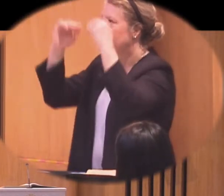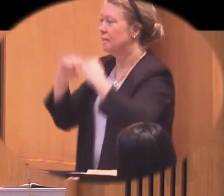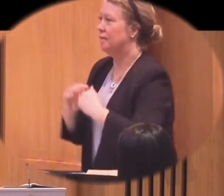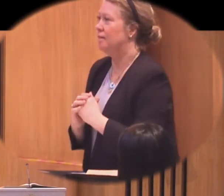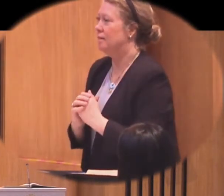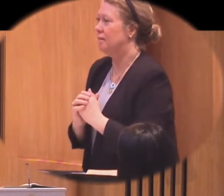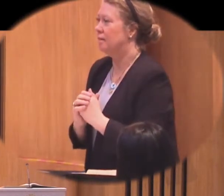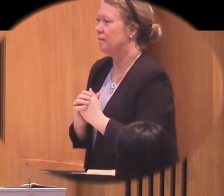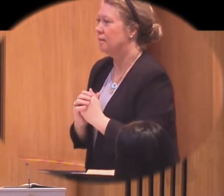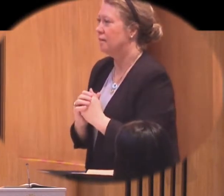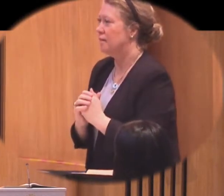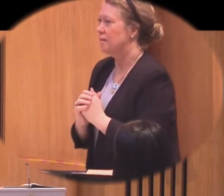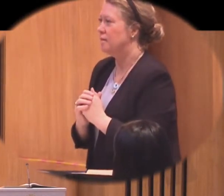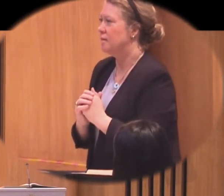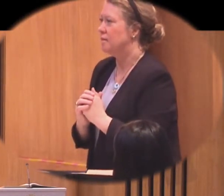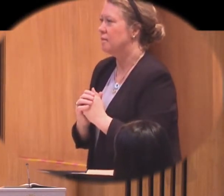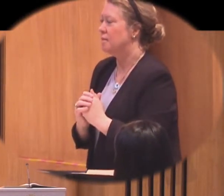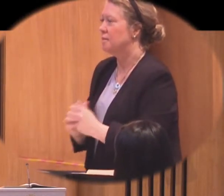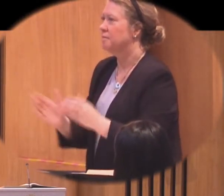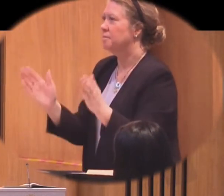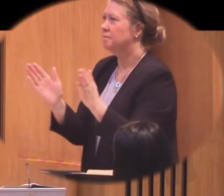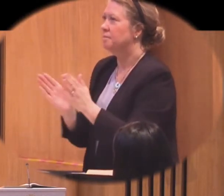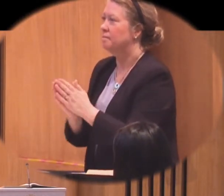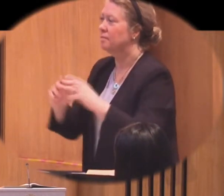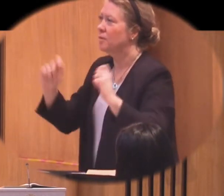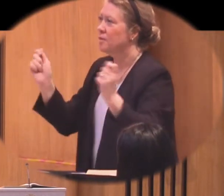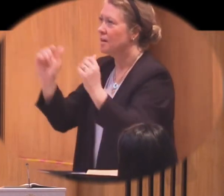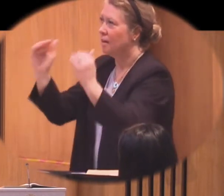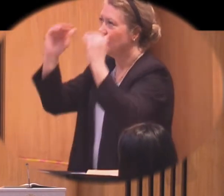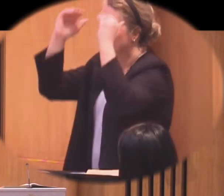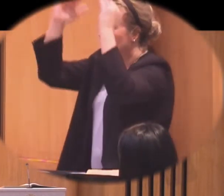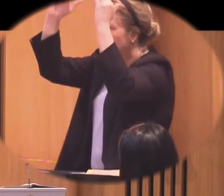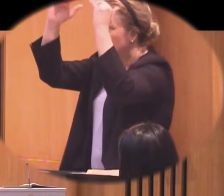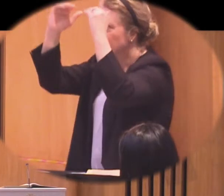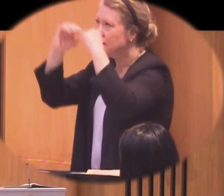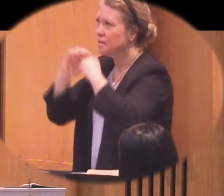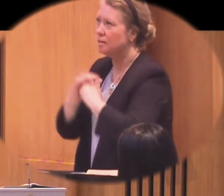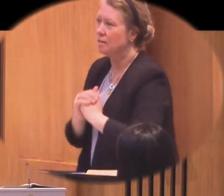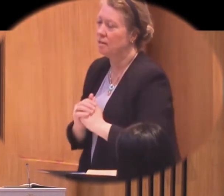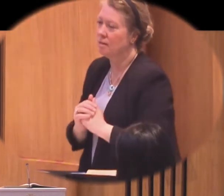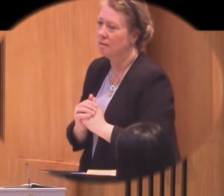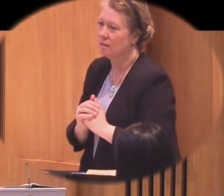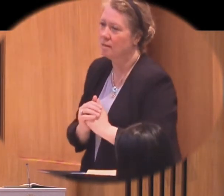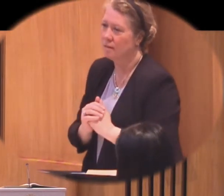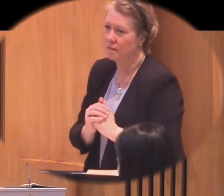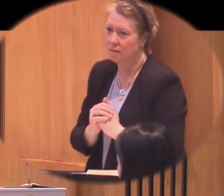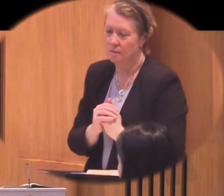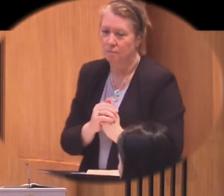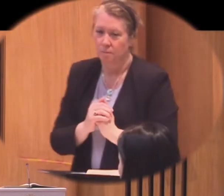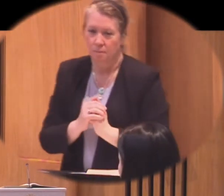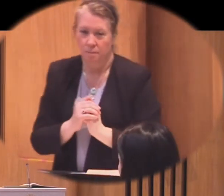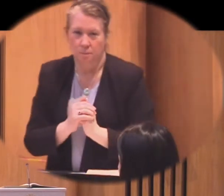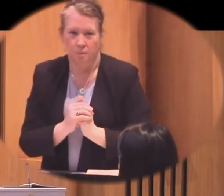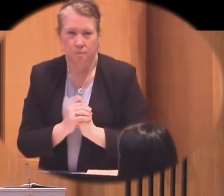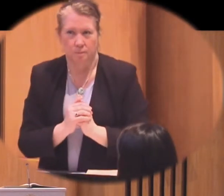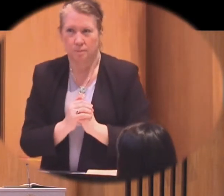Hosanna in the highest. Hosanna in the